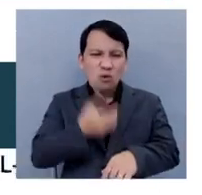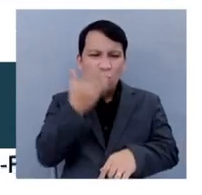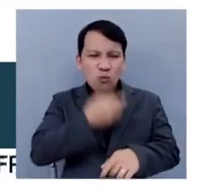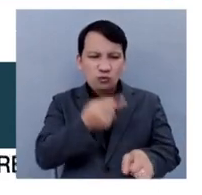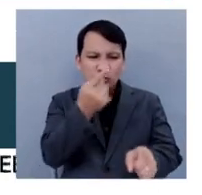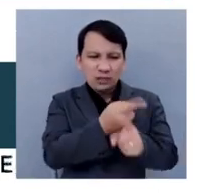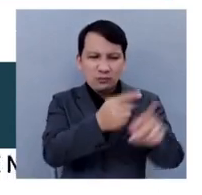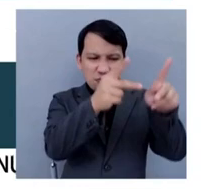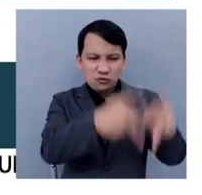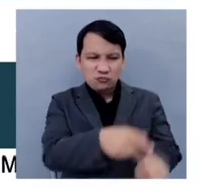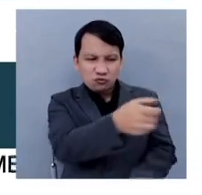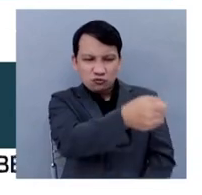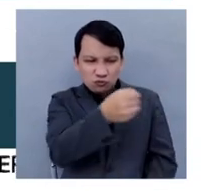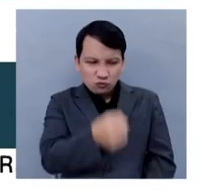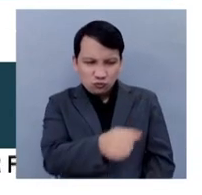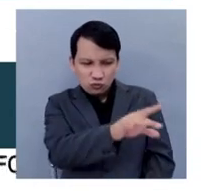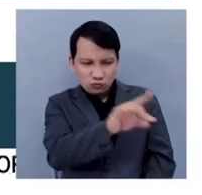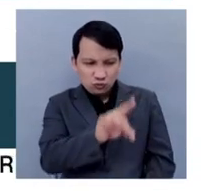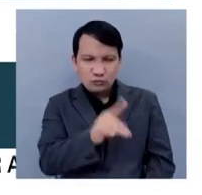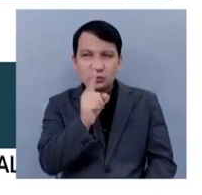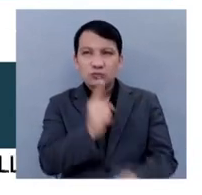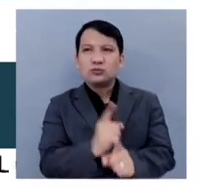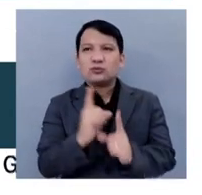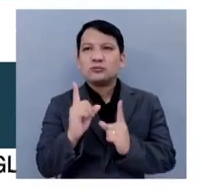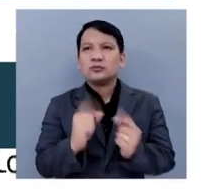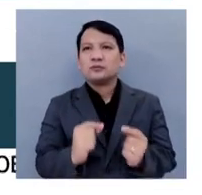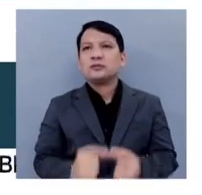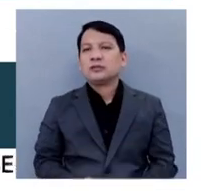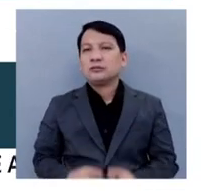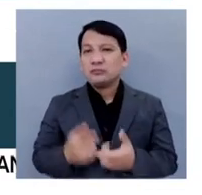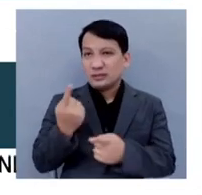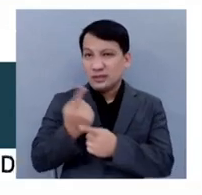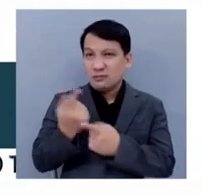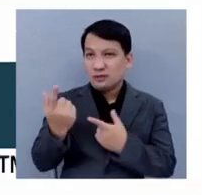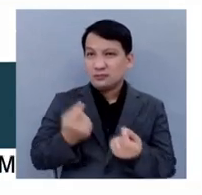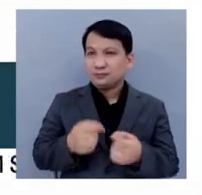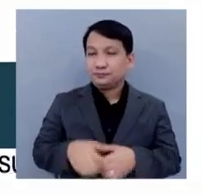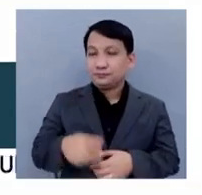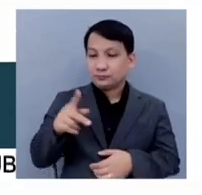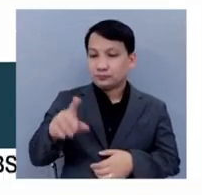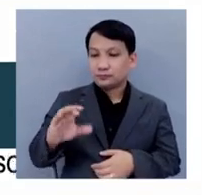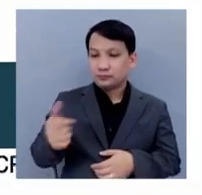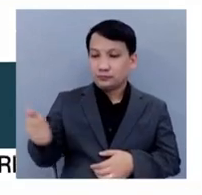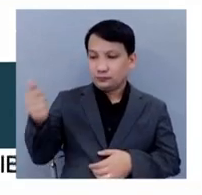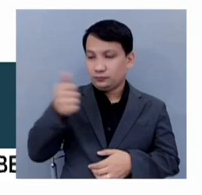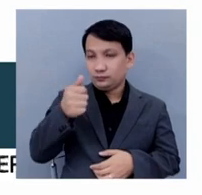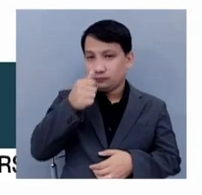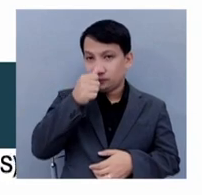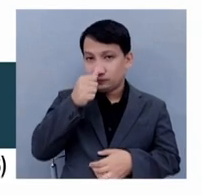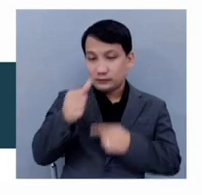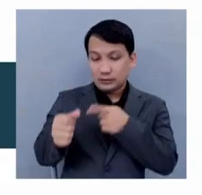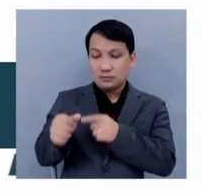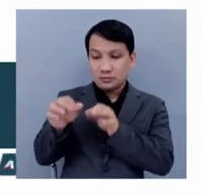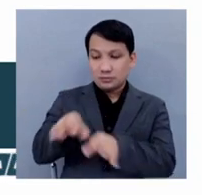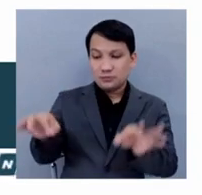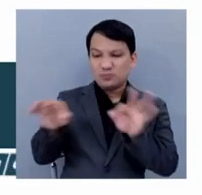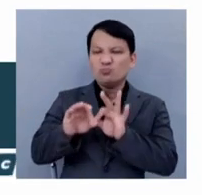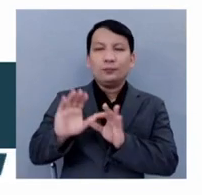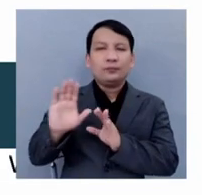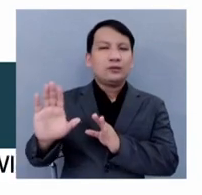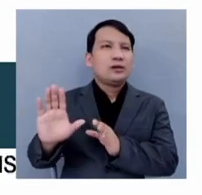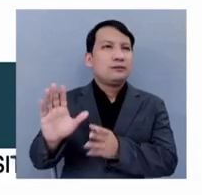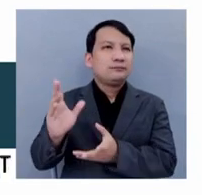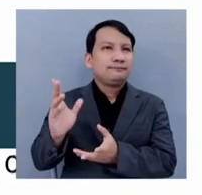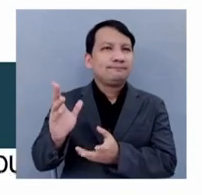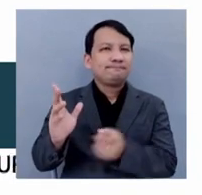do the right thing. Mm. But when you hear the PCGG commissioner, the current one, say that it could take,